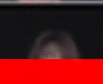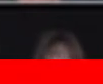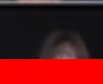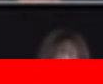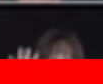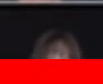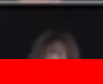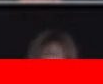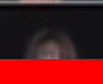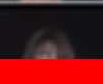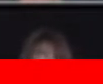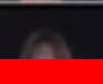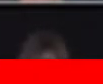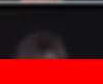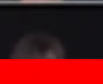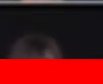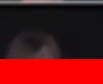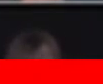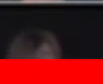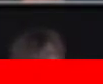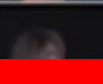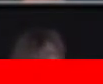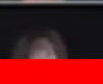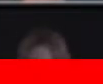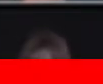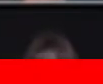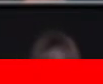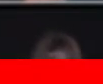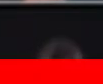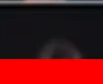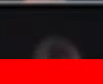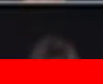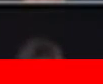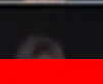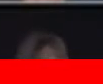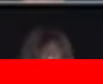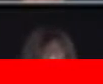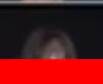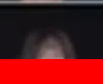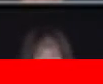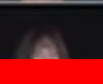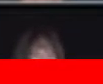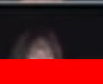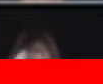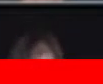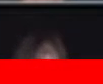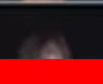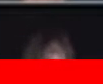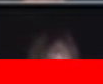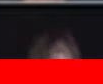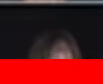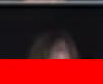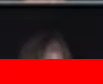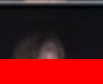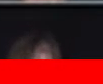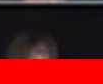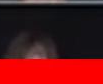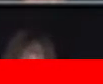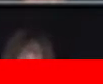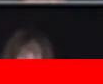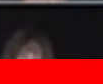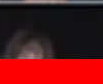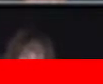again. And with the recent news about the Pfizer and Moderna vaccines, there's light at the end of the tunnel. But